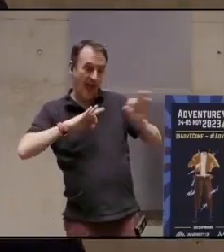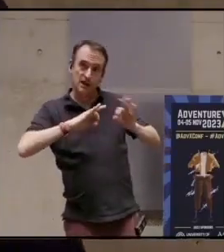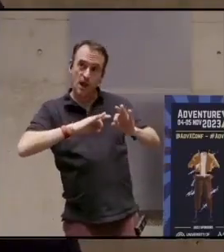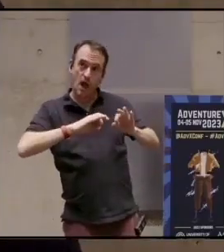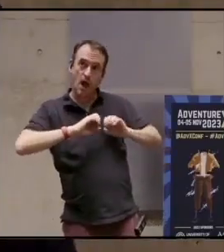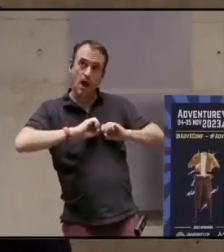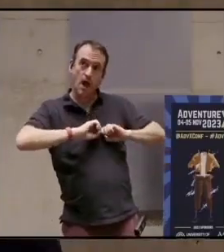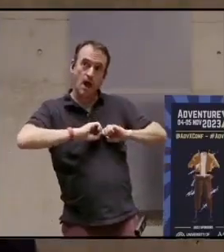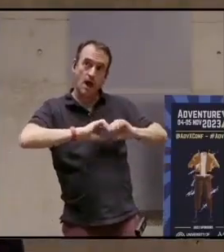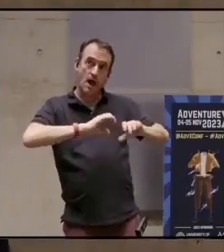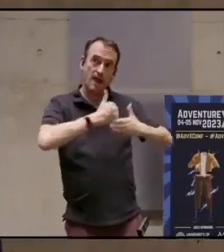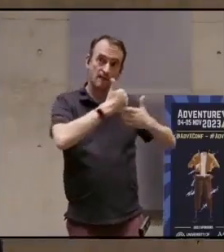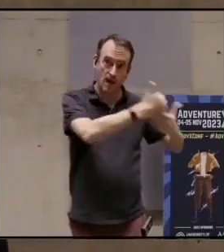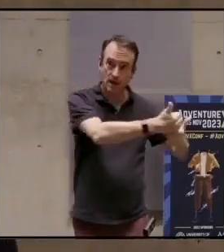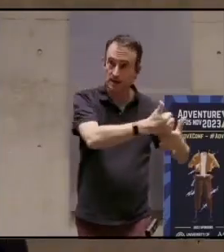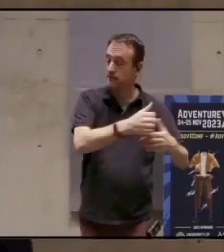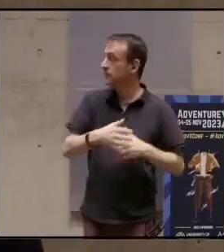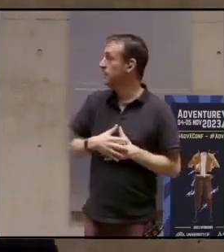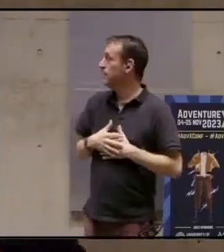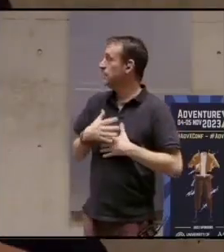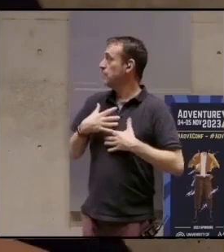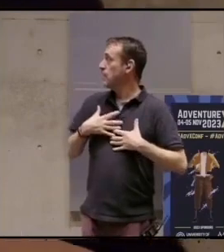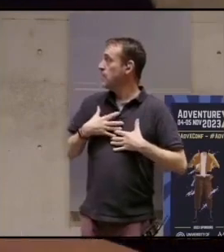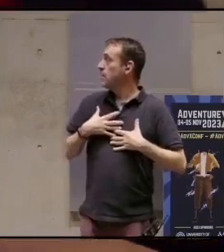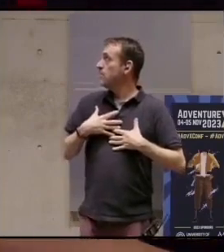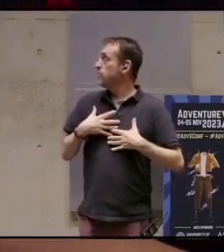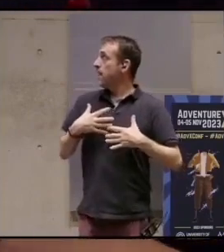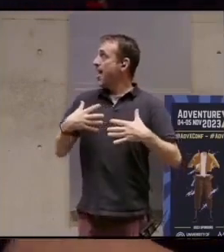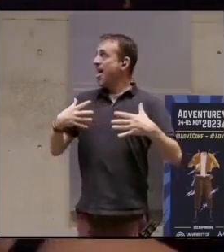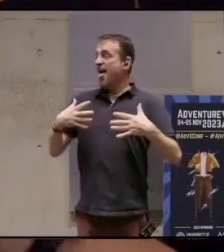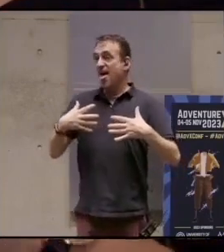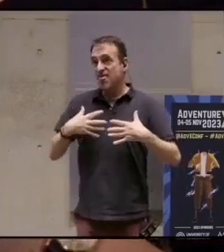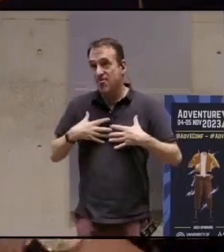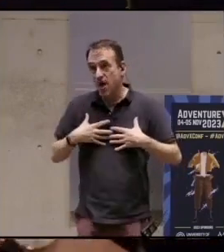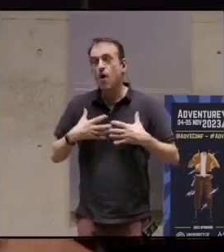Breaths, or breathings, or oh-nos, or exerts, there's all sorts of